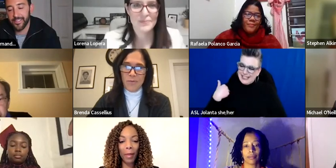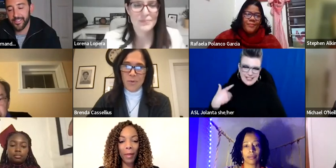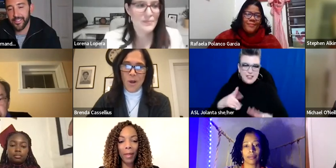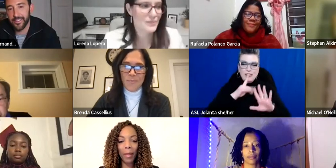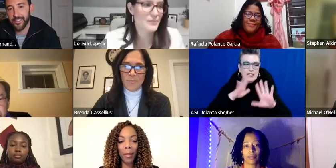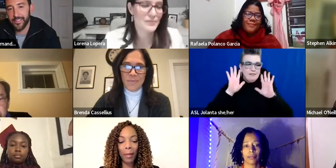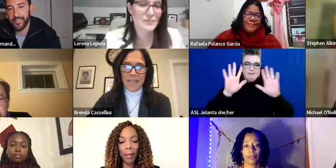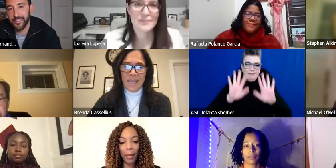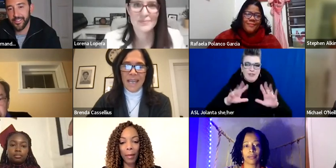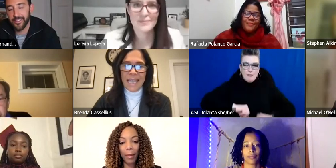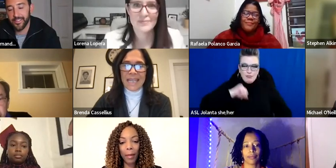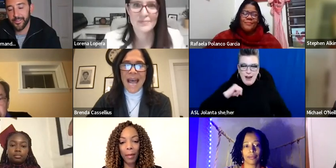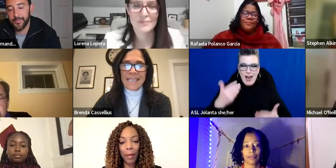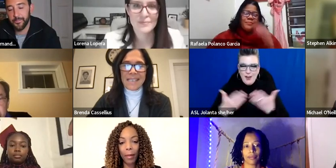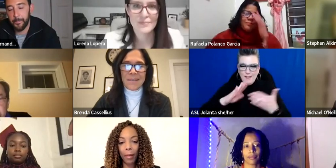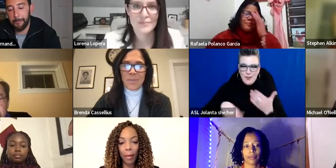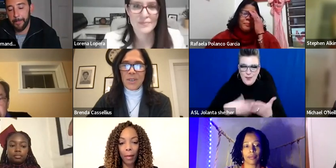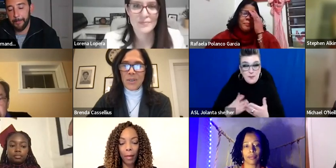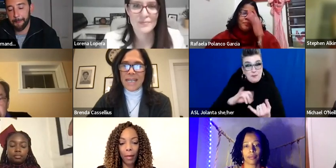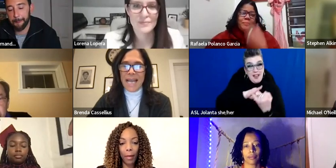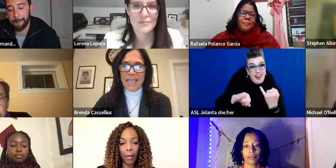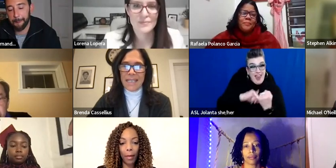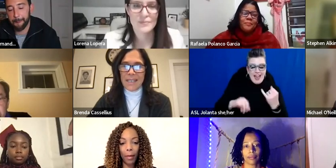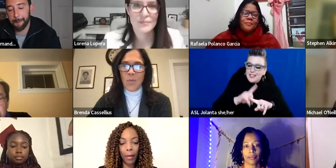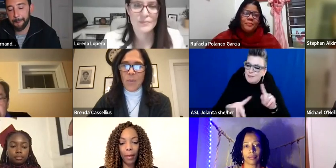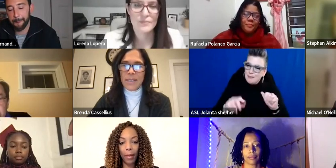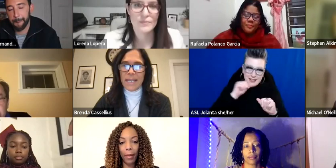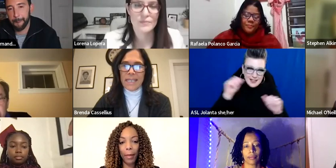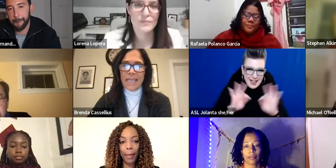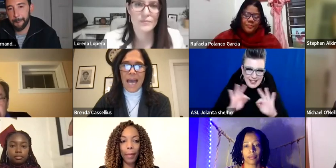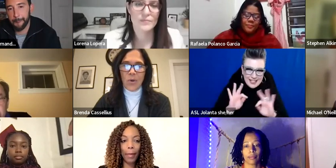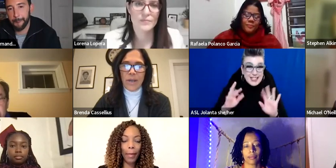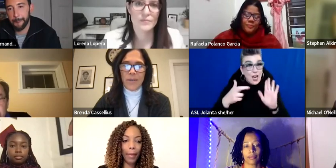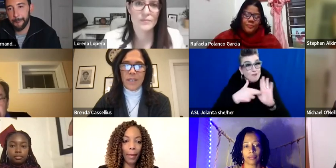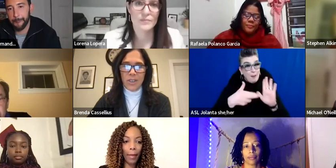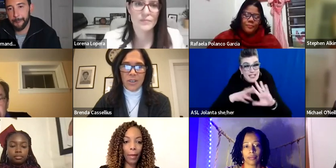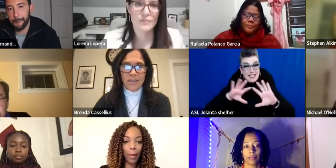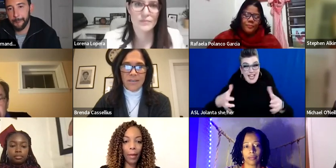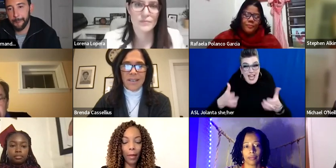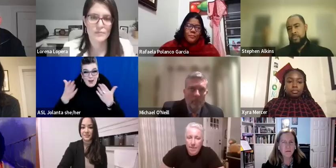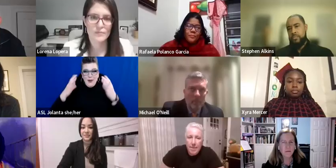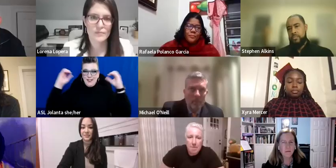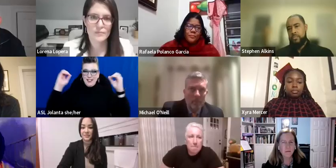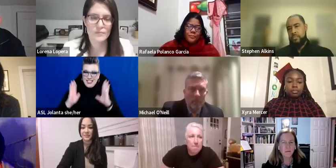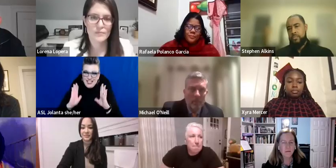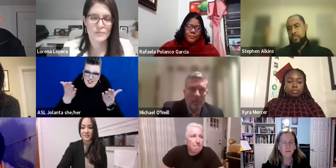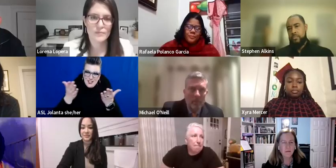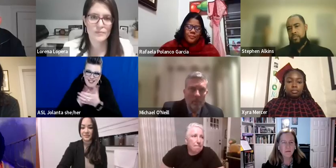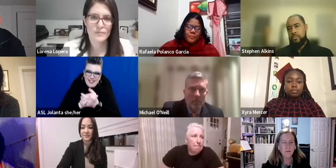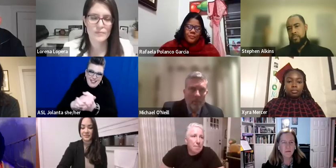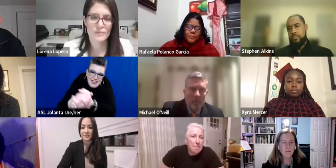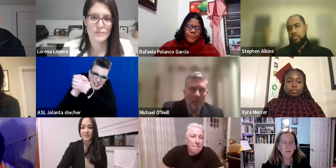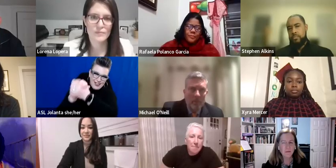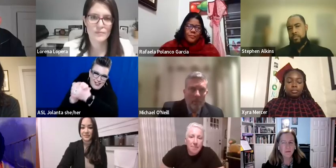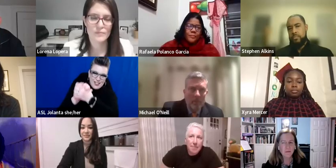really proud of you all and last but certainly not least representing the category of teacher congratulations to